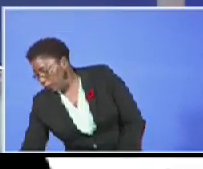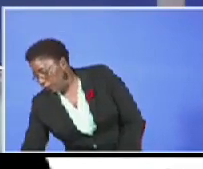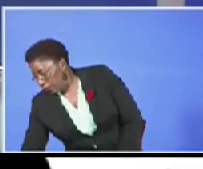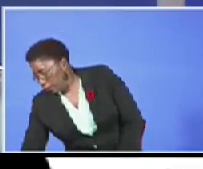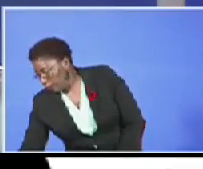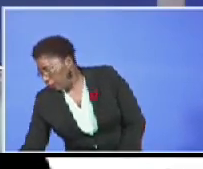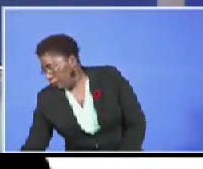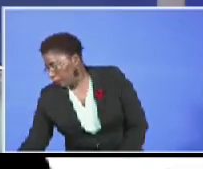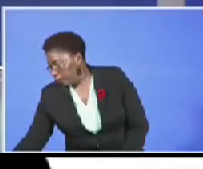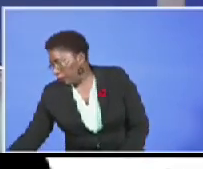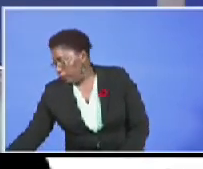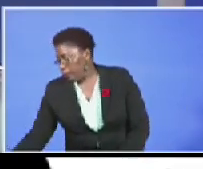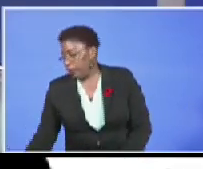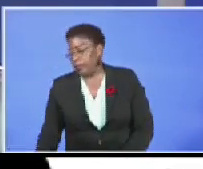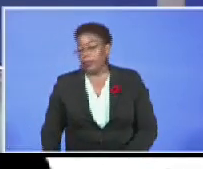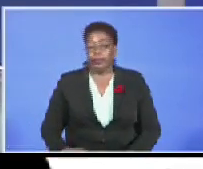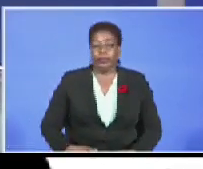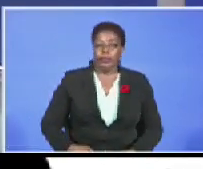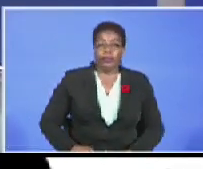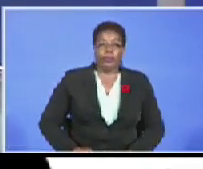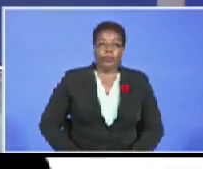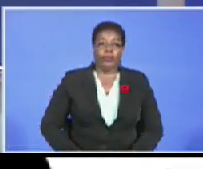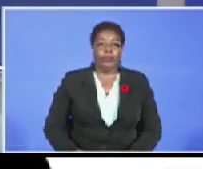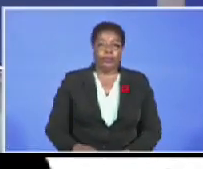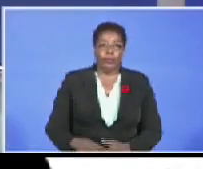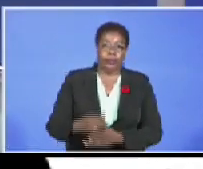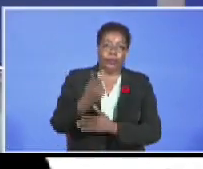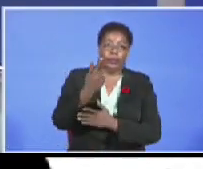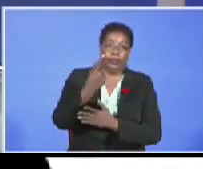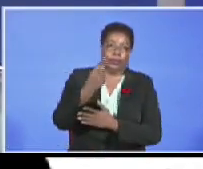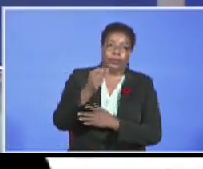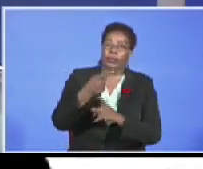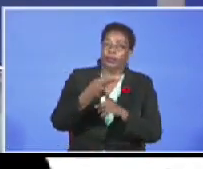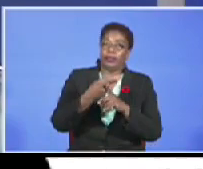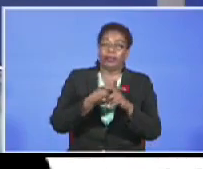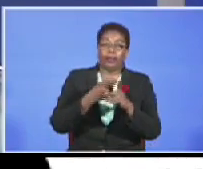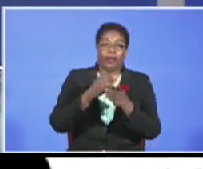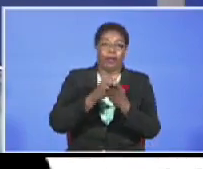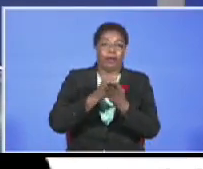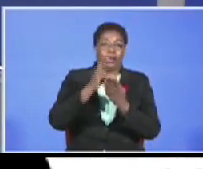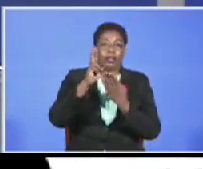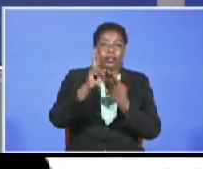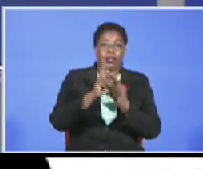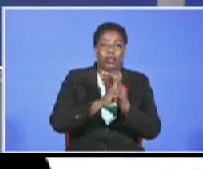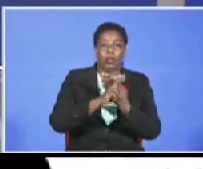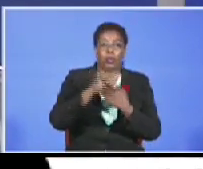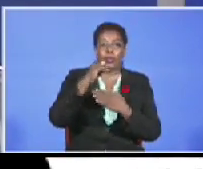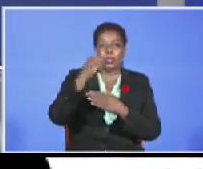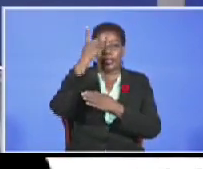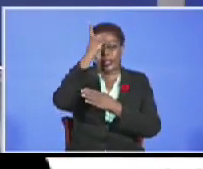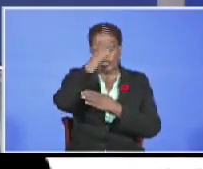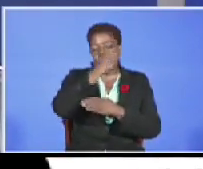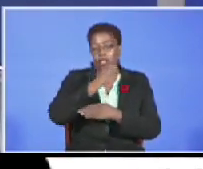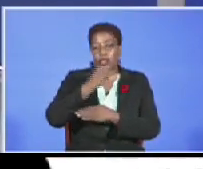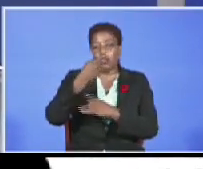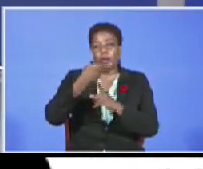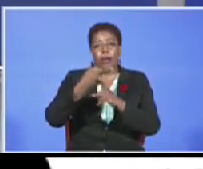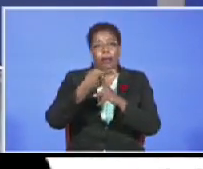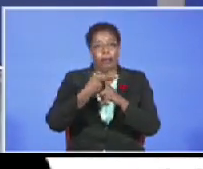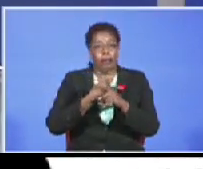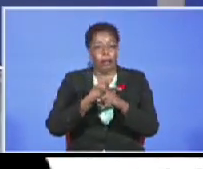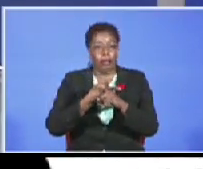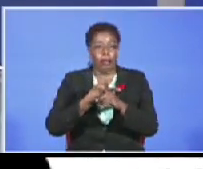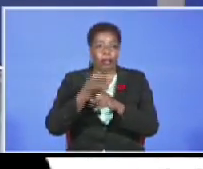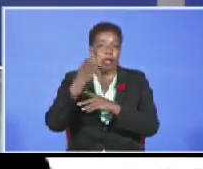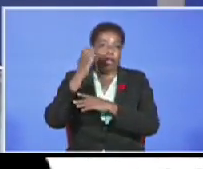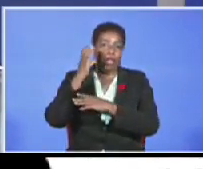The month of October was observed as Down Syndrome Awareness Month, and in this week's edition of Things You Should Know, Cleopatra Murphy